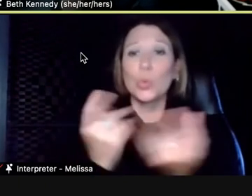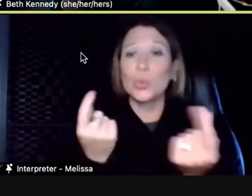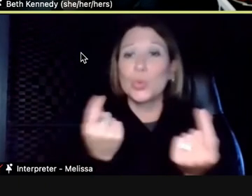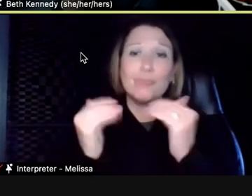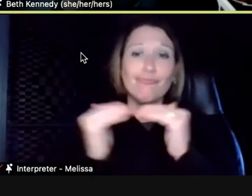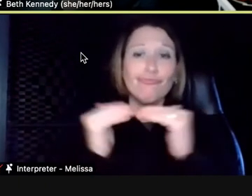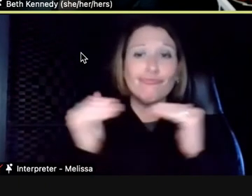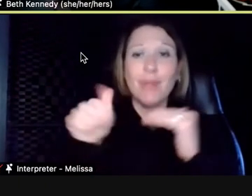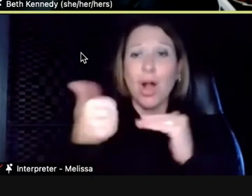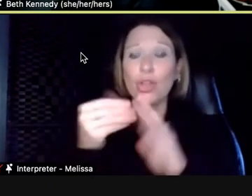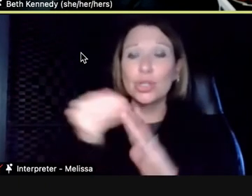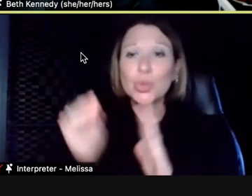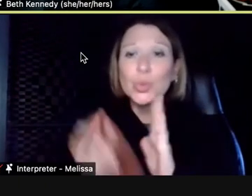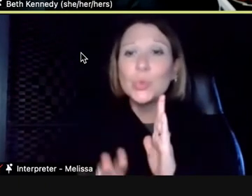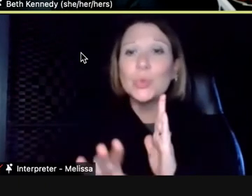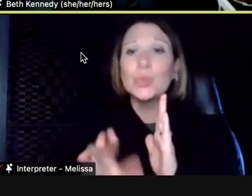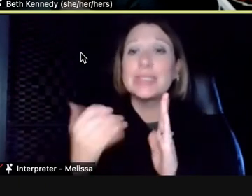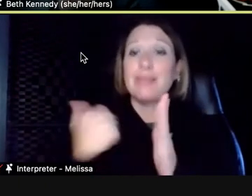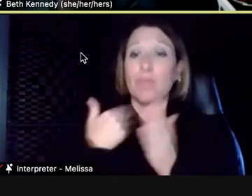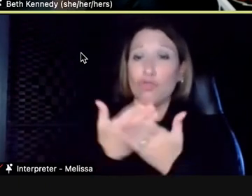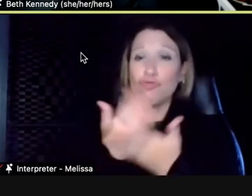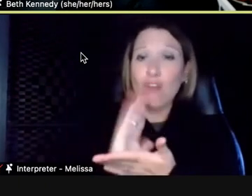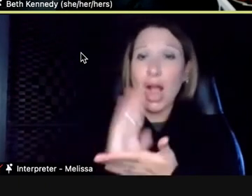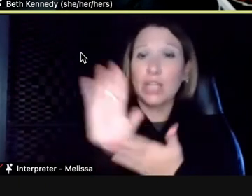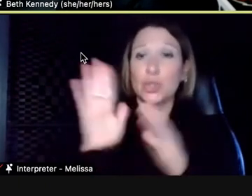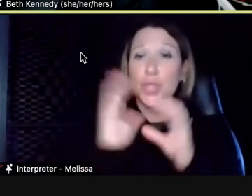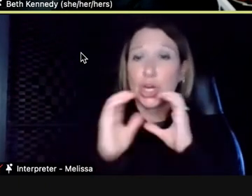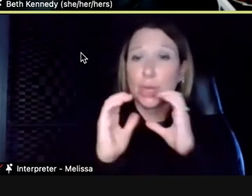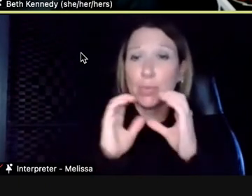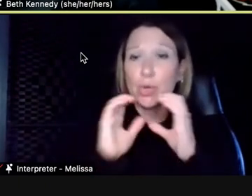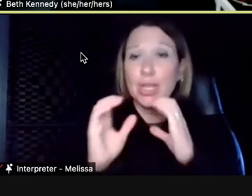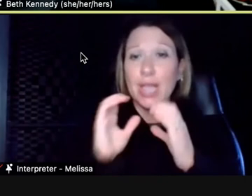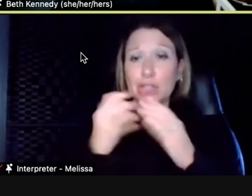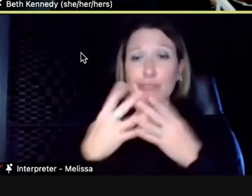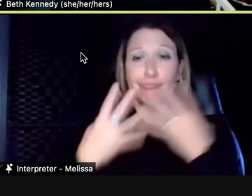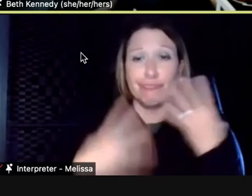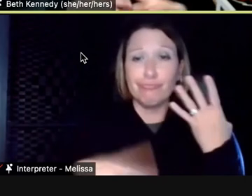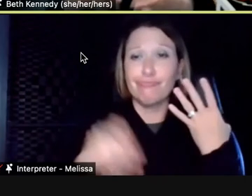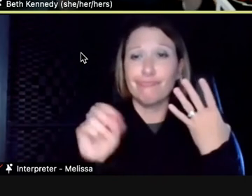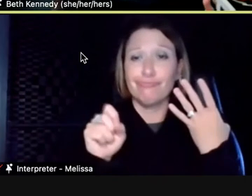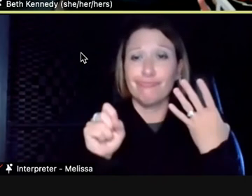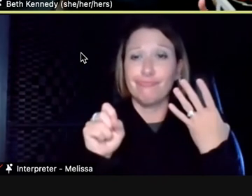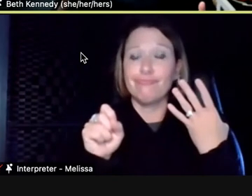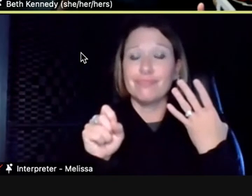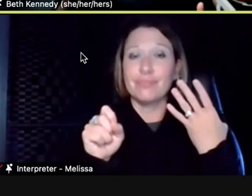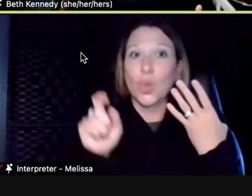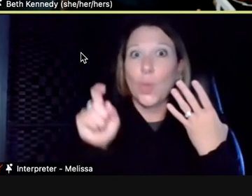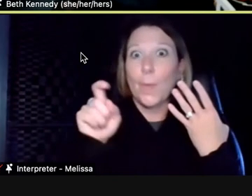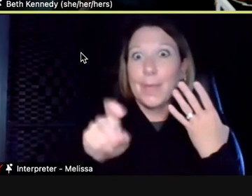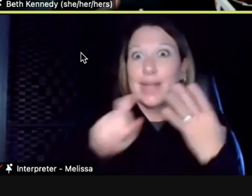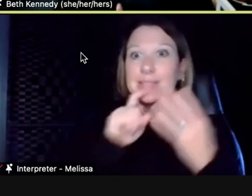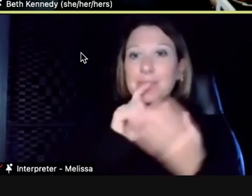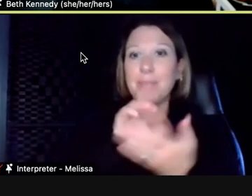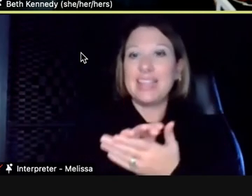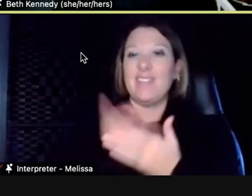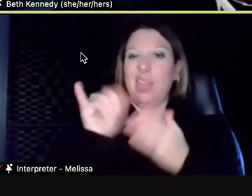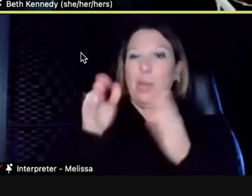doing and have a right to their communication and all of those things. So you have to believe in the